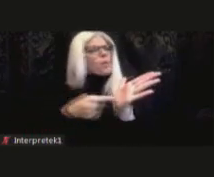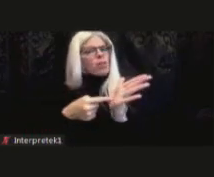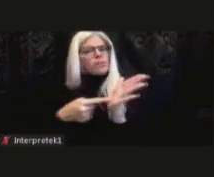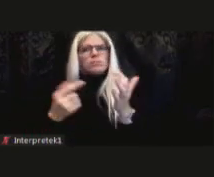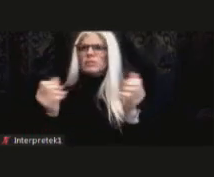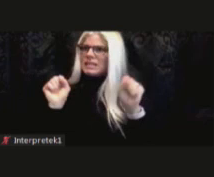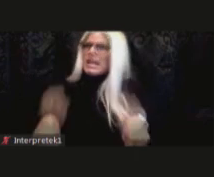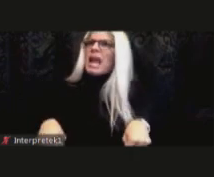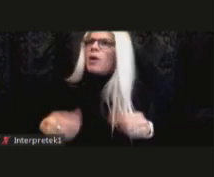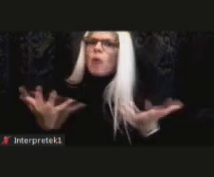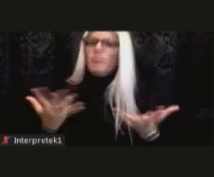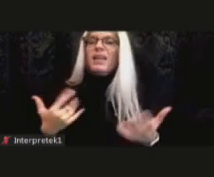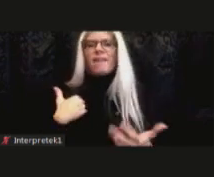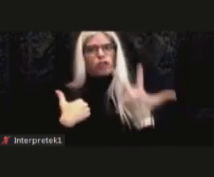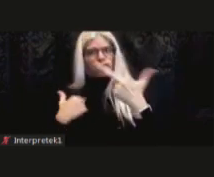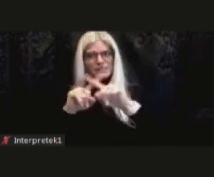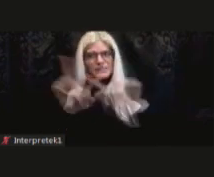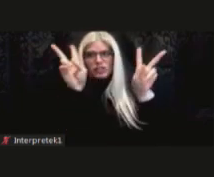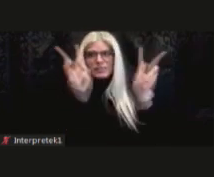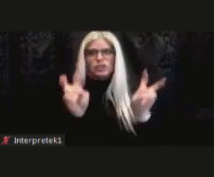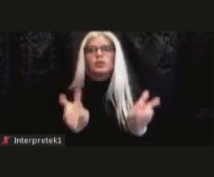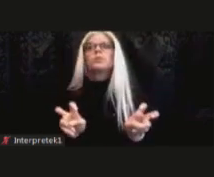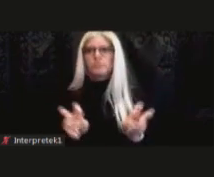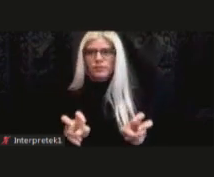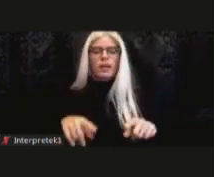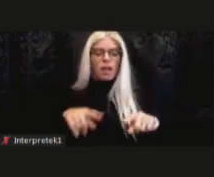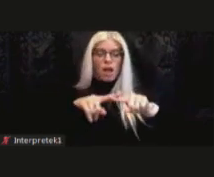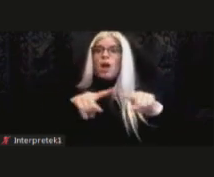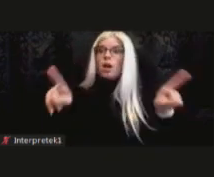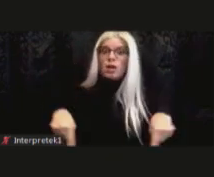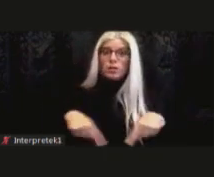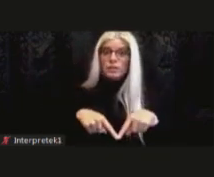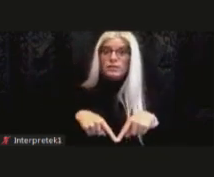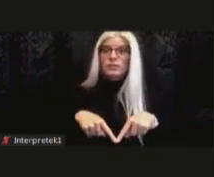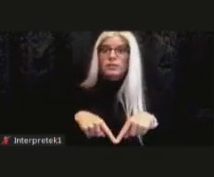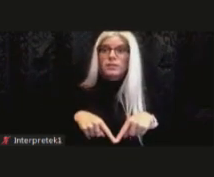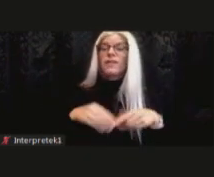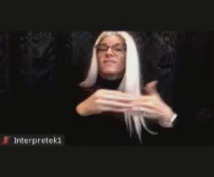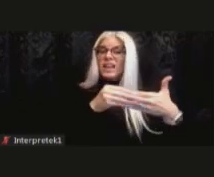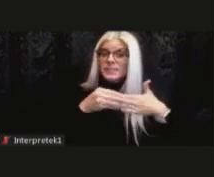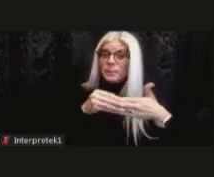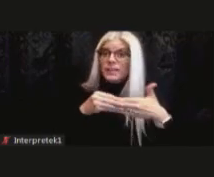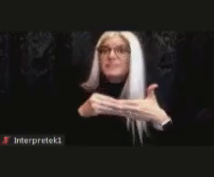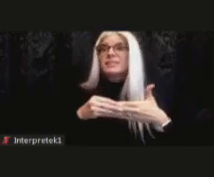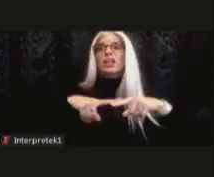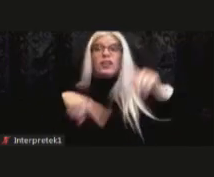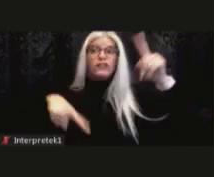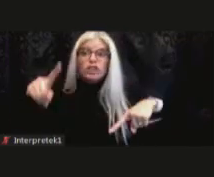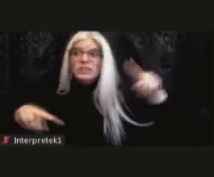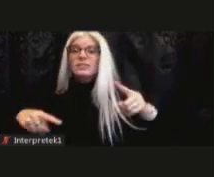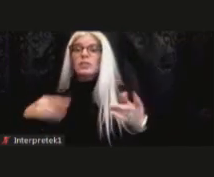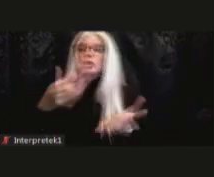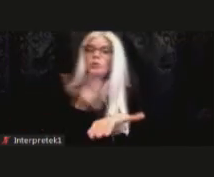here: increasing zoning flexibility, diversifying sources of financing, and equity by promoting